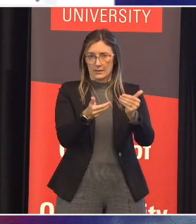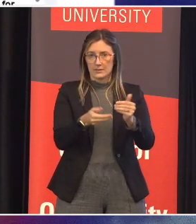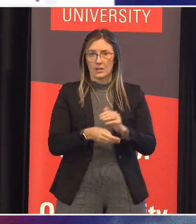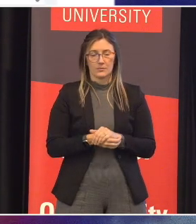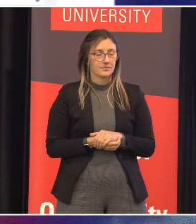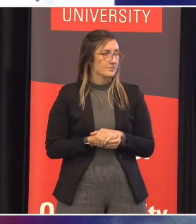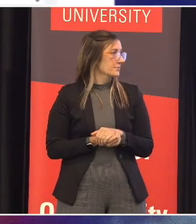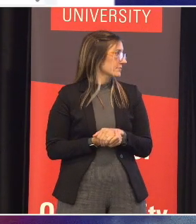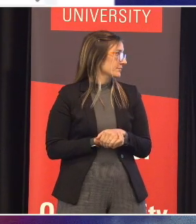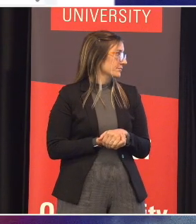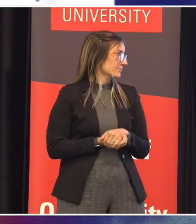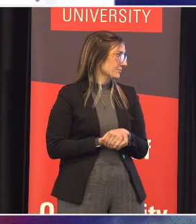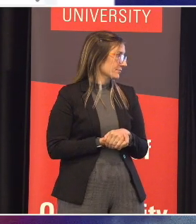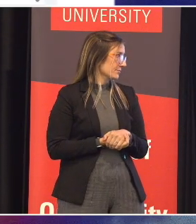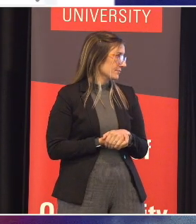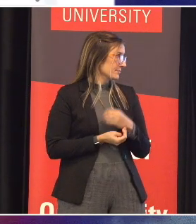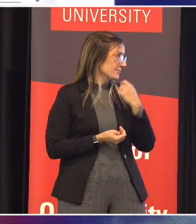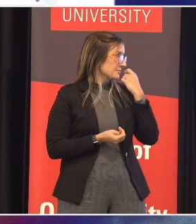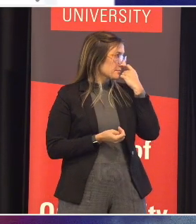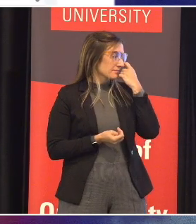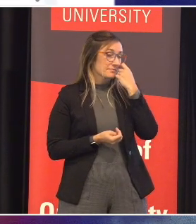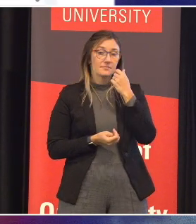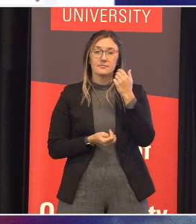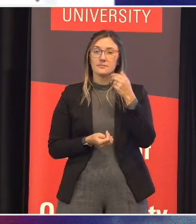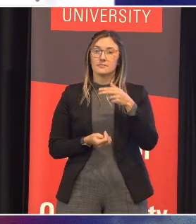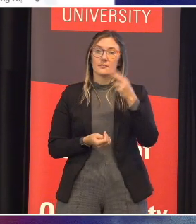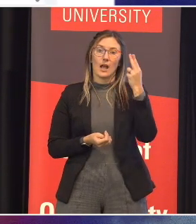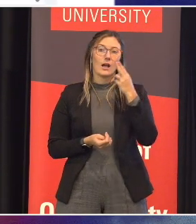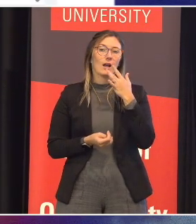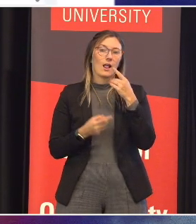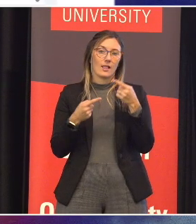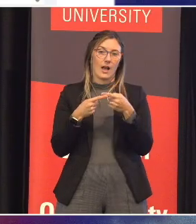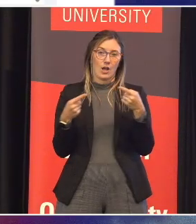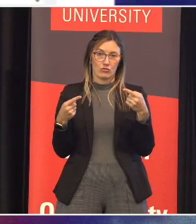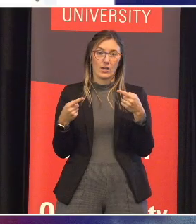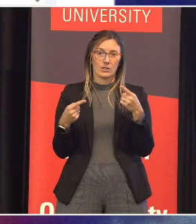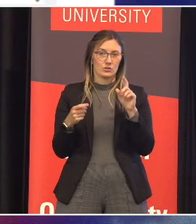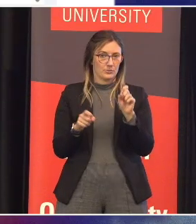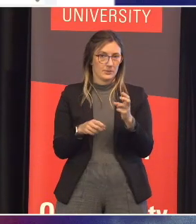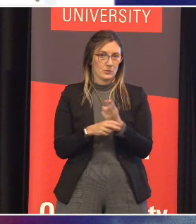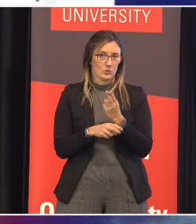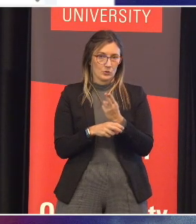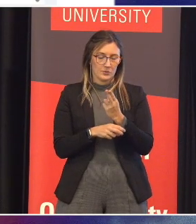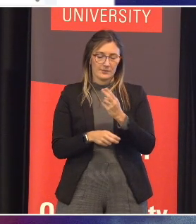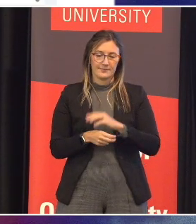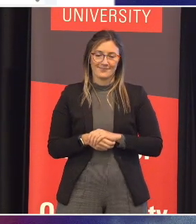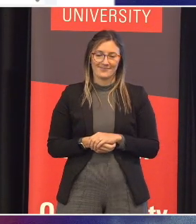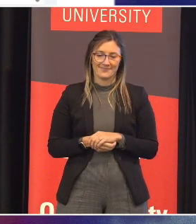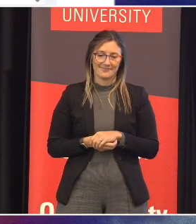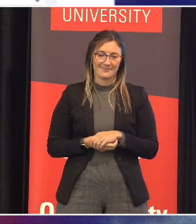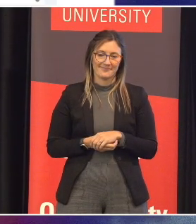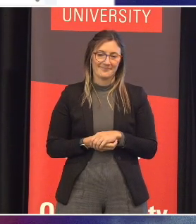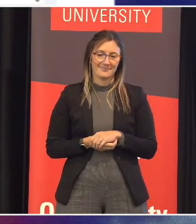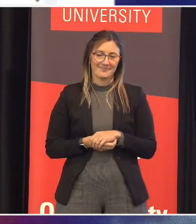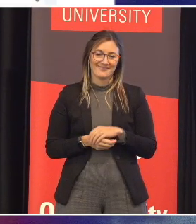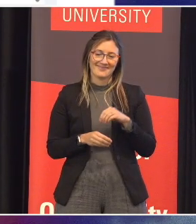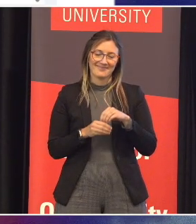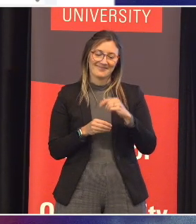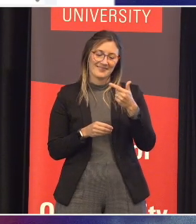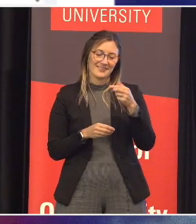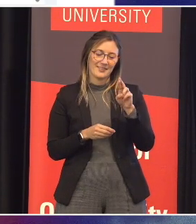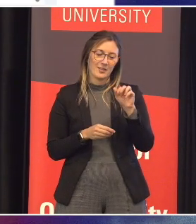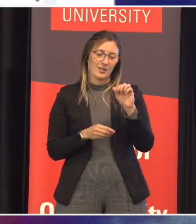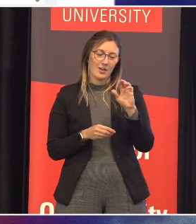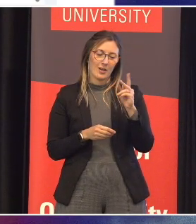All right. High color contrast should be used. I love it. So within Grackle, it'll also give